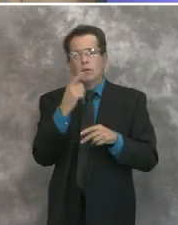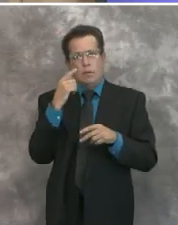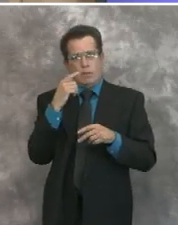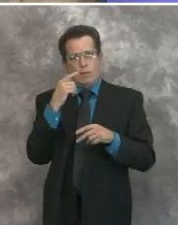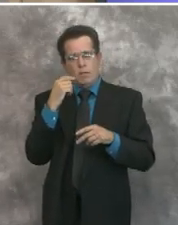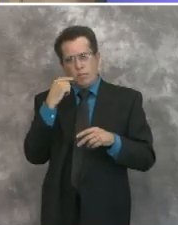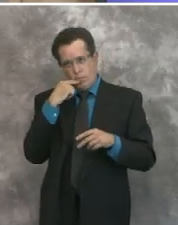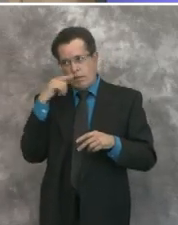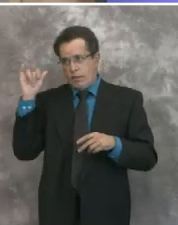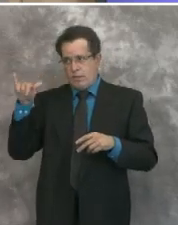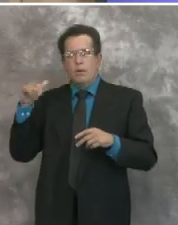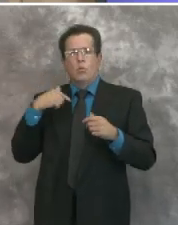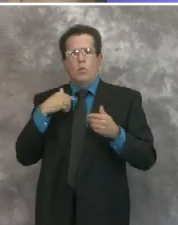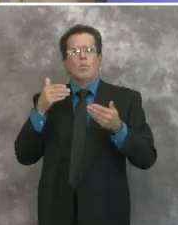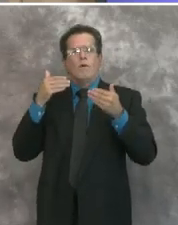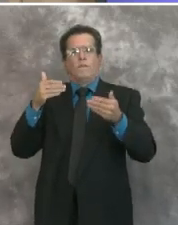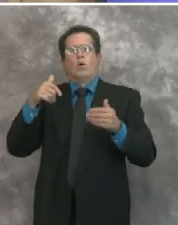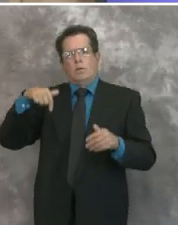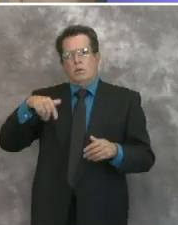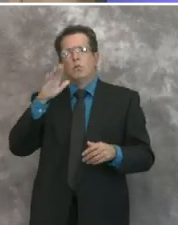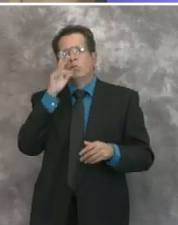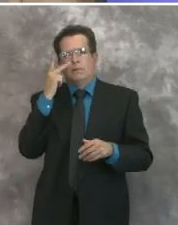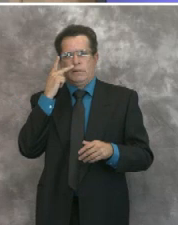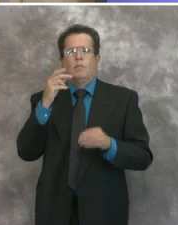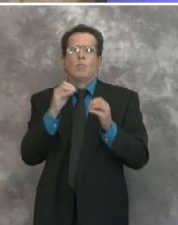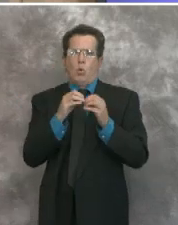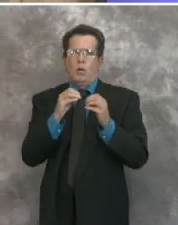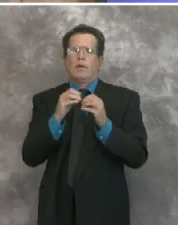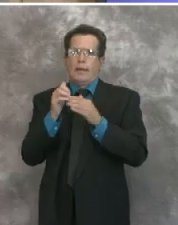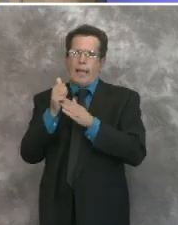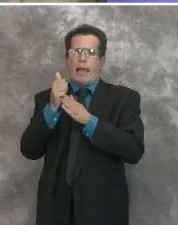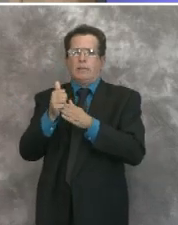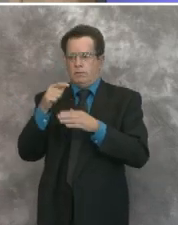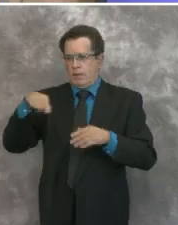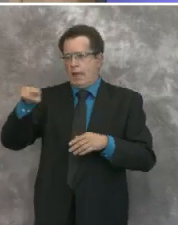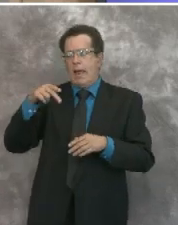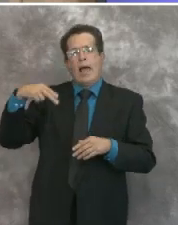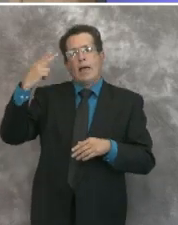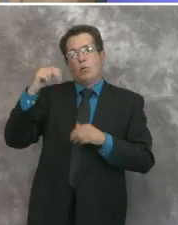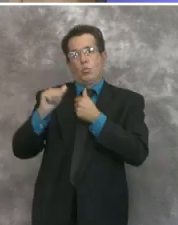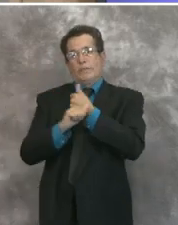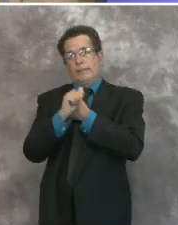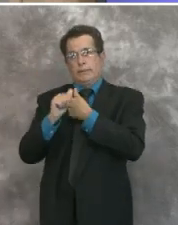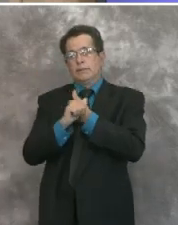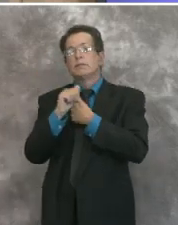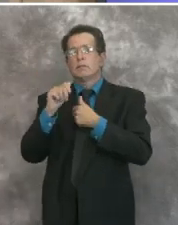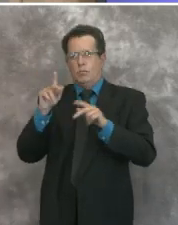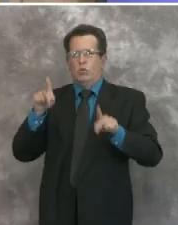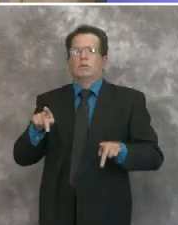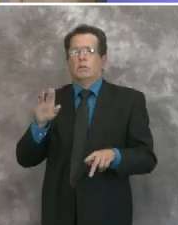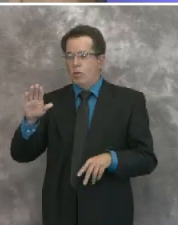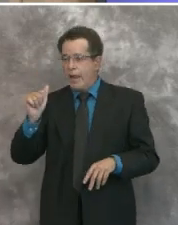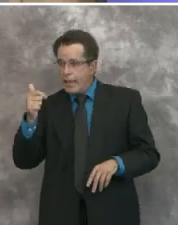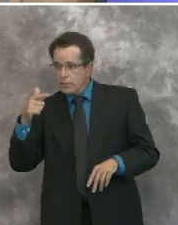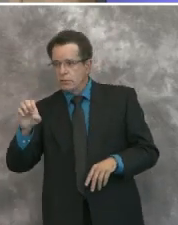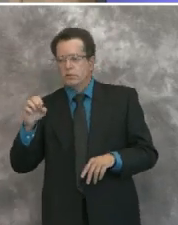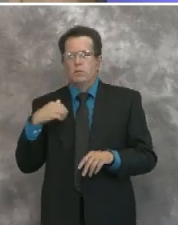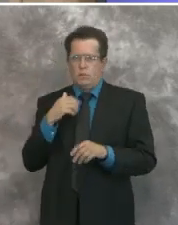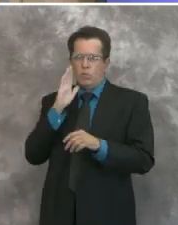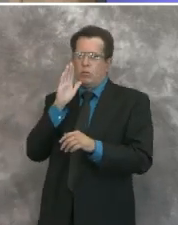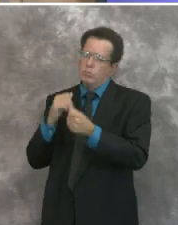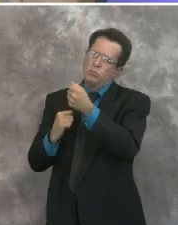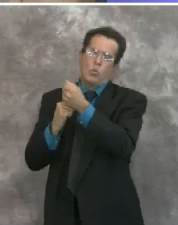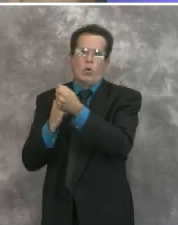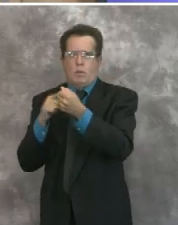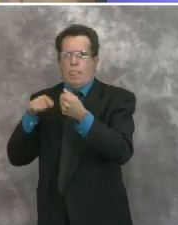think as we move forward into this, you're going to see continued guidance around higher risk individuals, both age and underlying health conditions. I think there will be strong